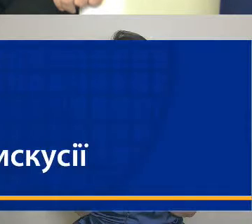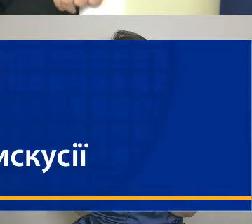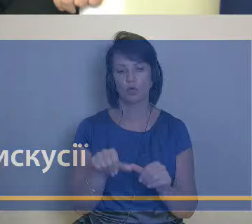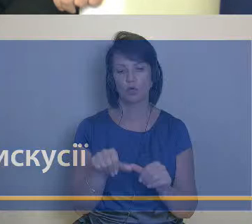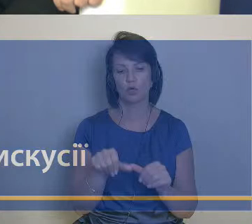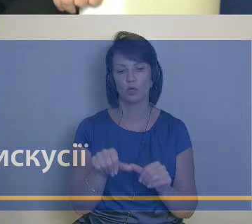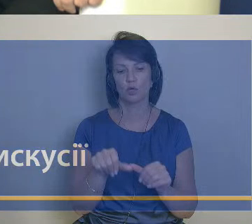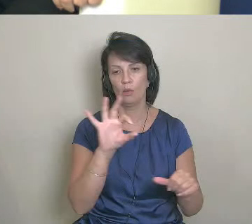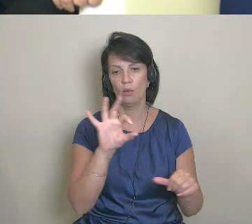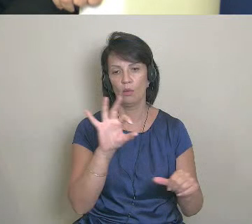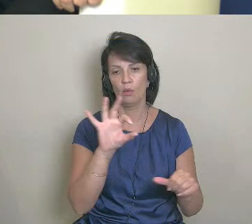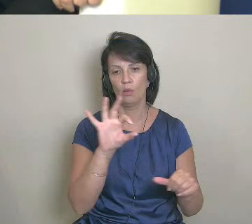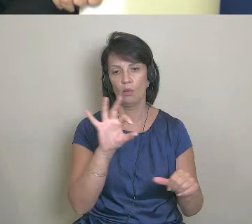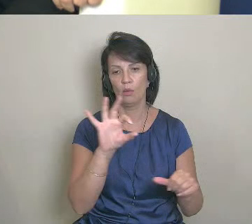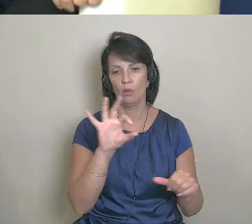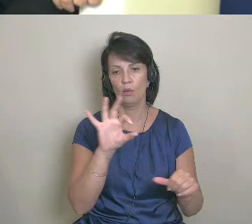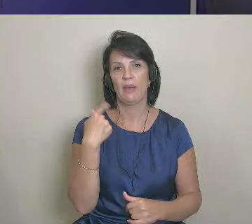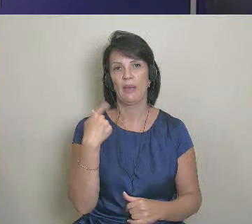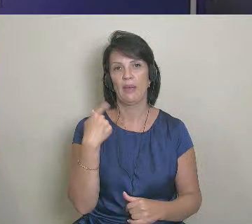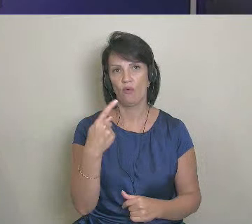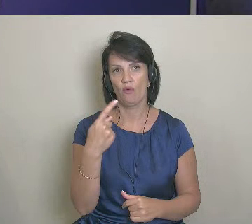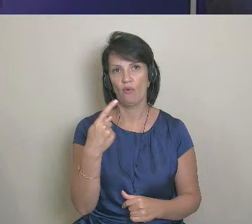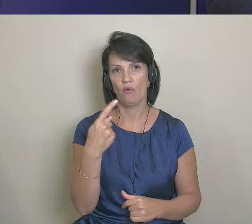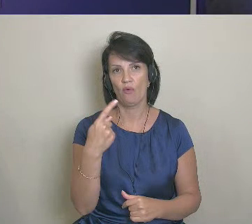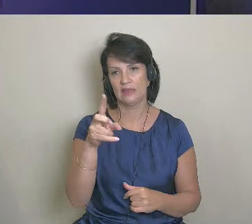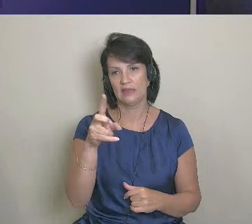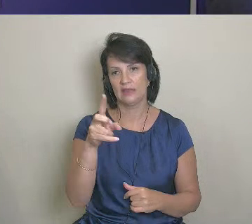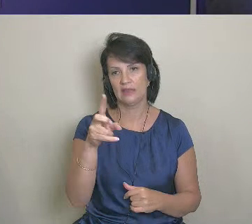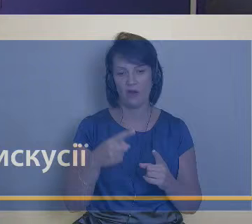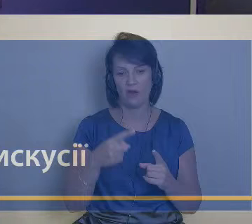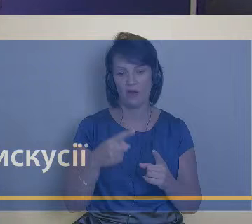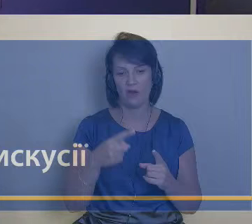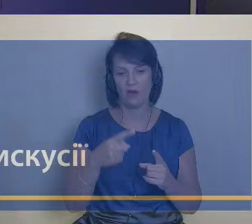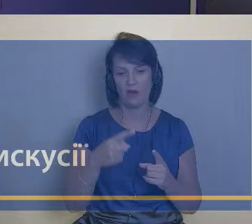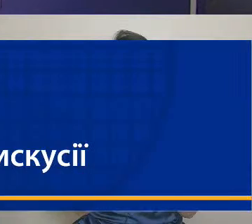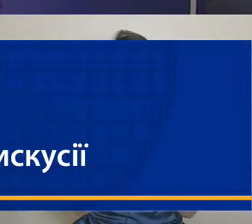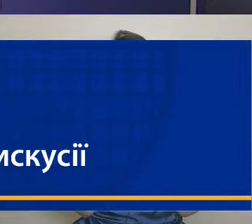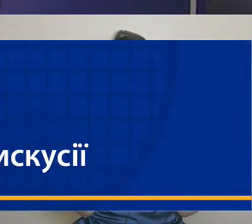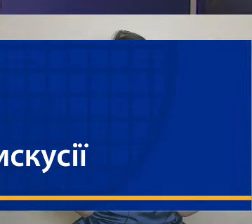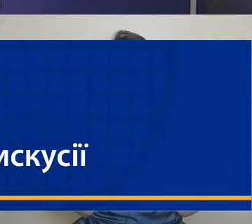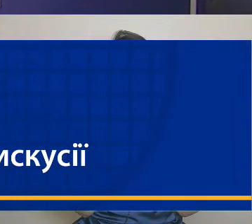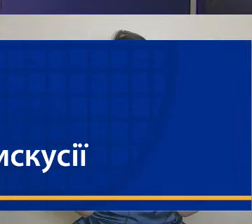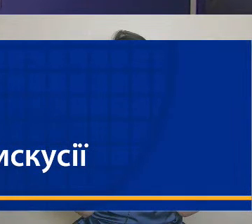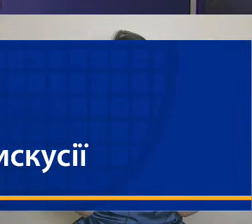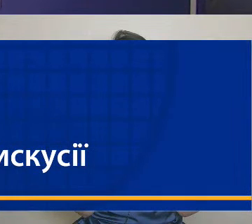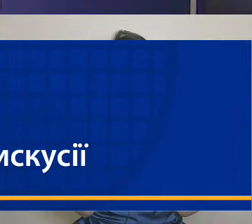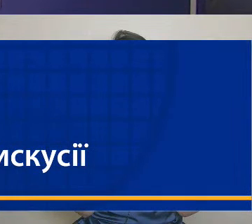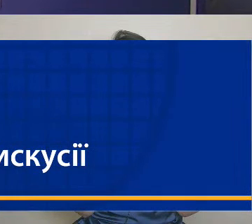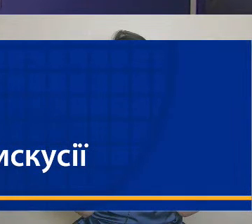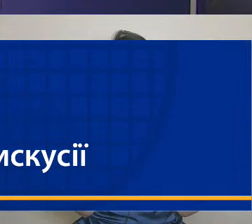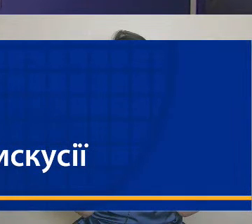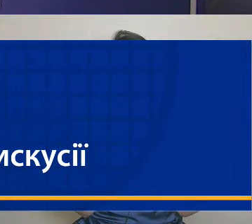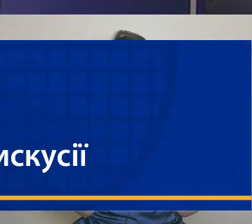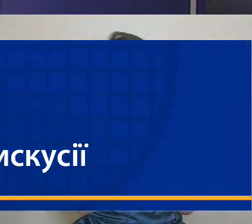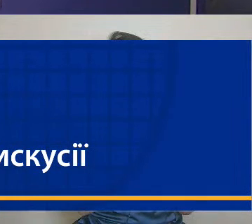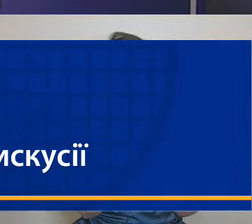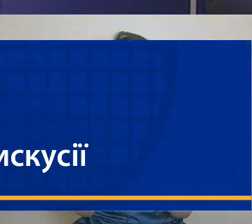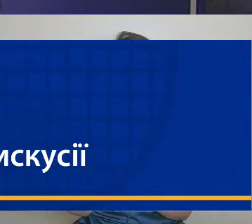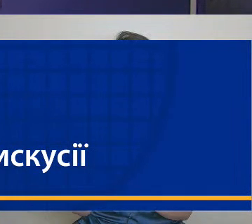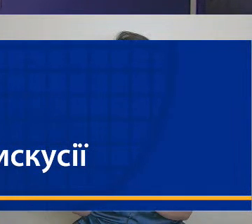entire system of the electoral commissions that we spoke about today and respective state authorities that